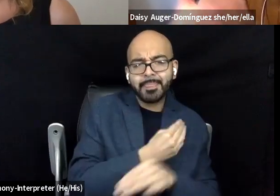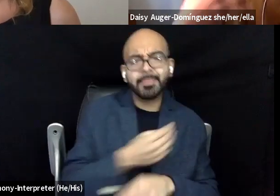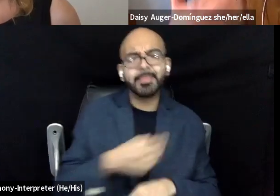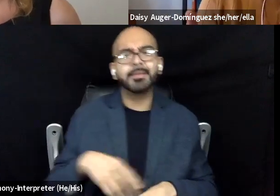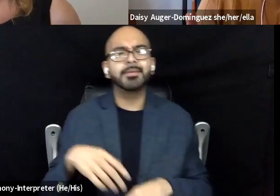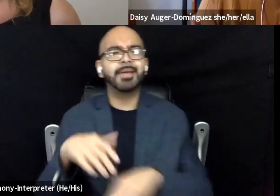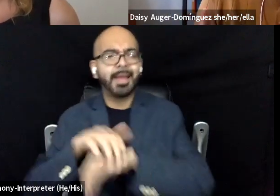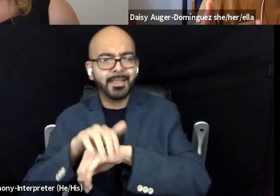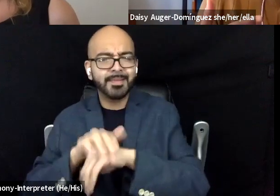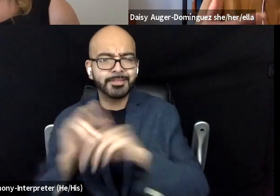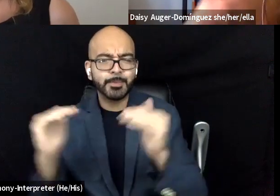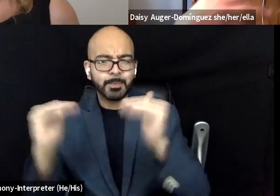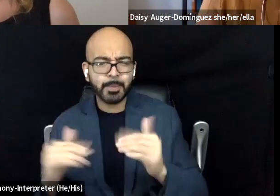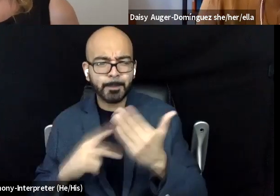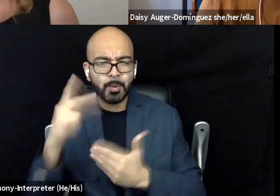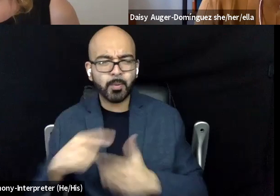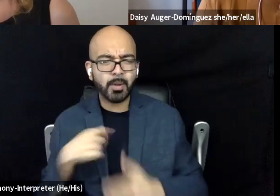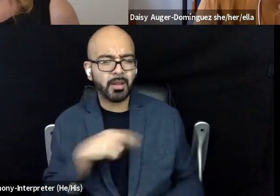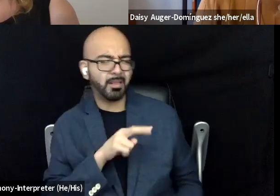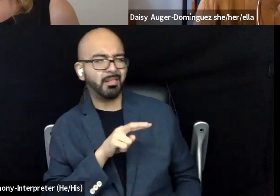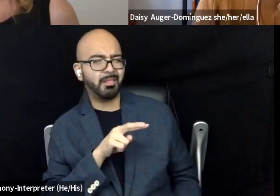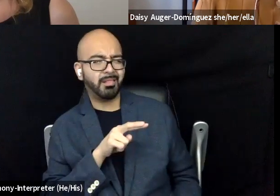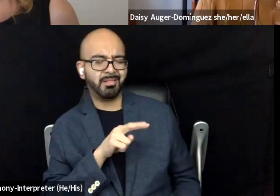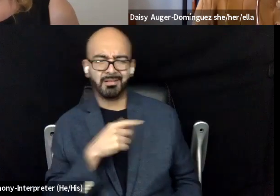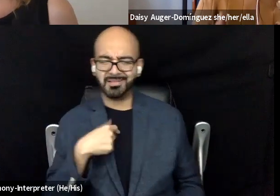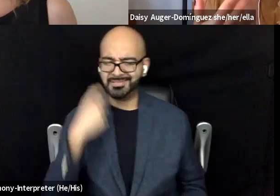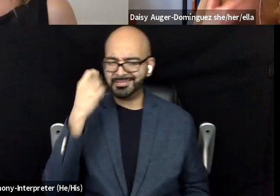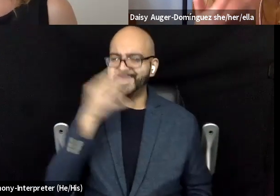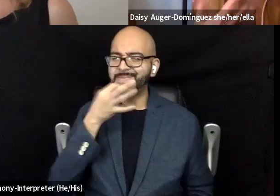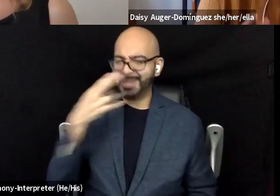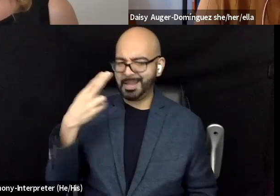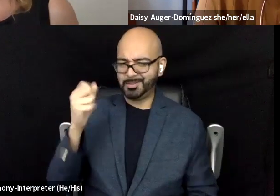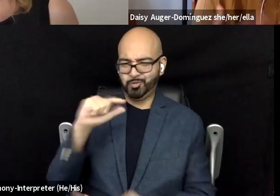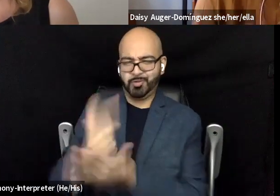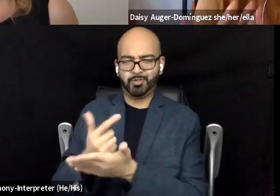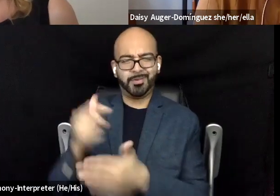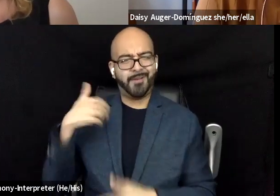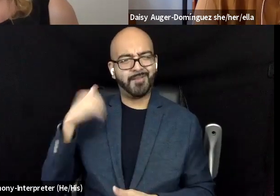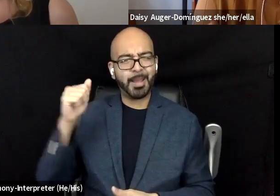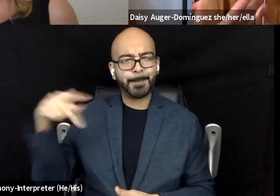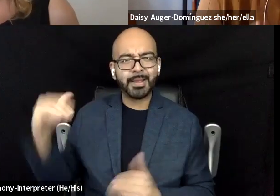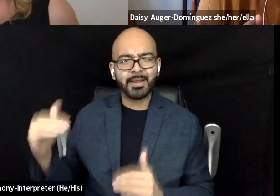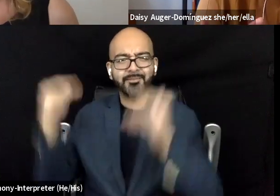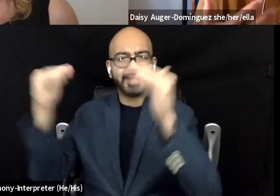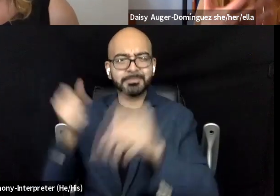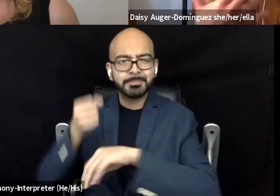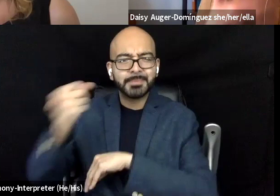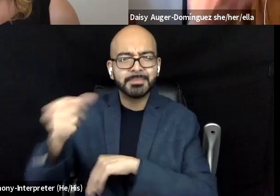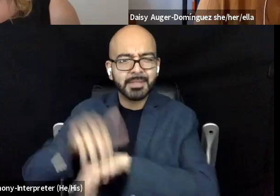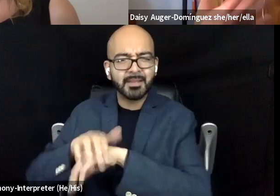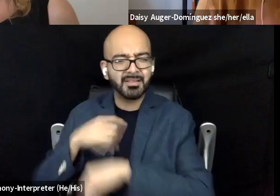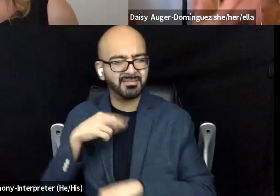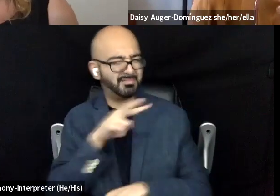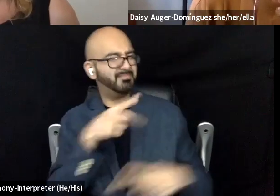was just about to graduate with an English AP course under my belt. And so I couldn't understand why they thought that I needed to